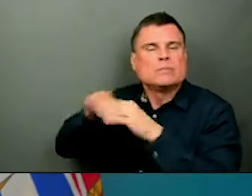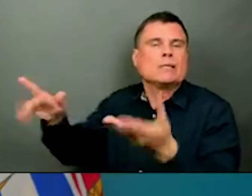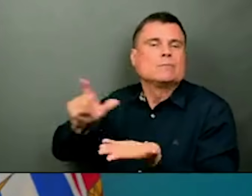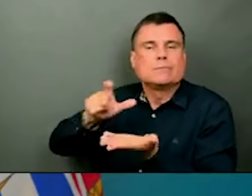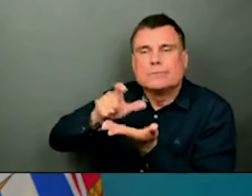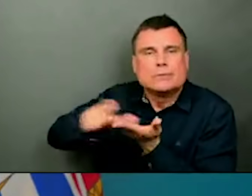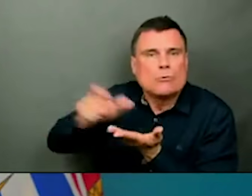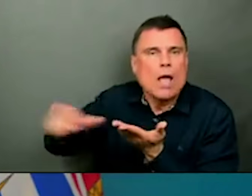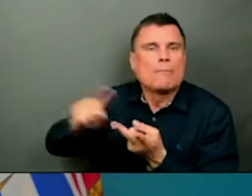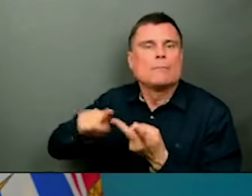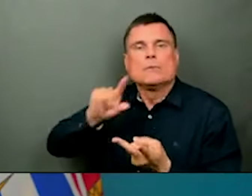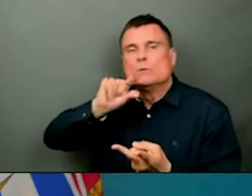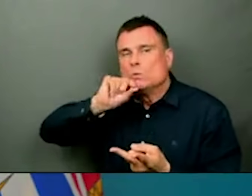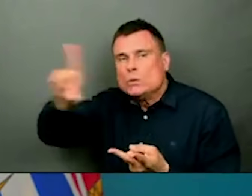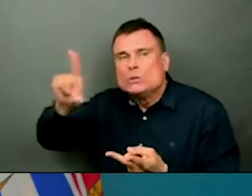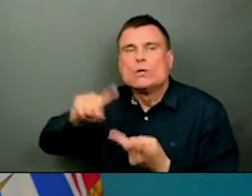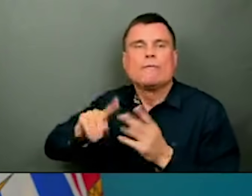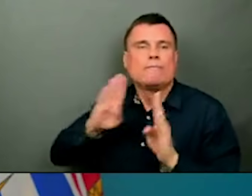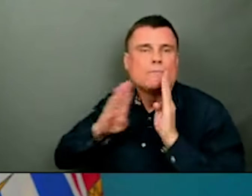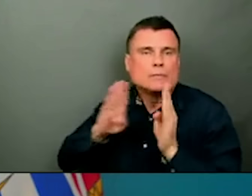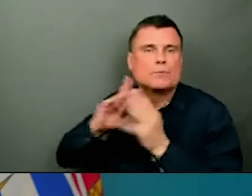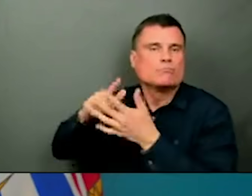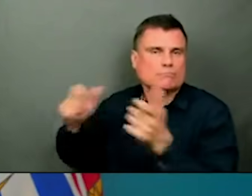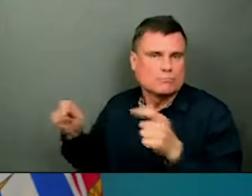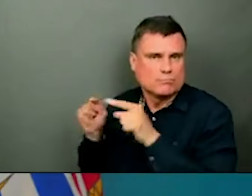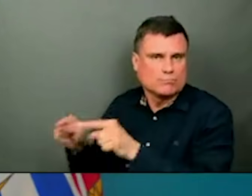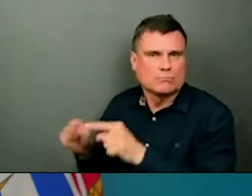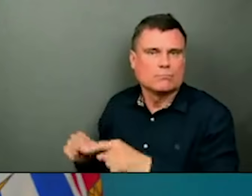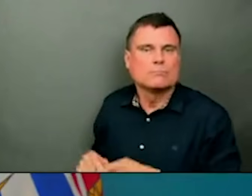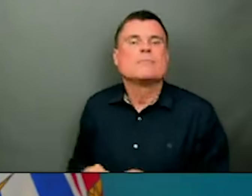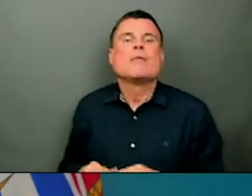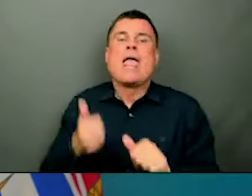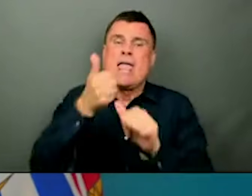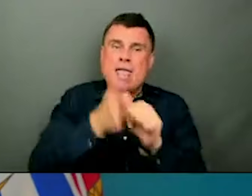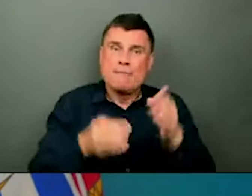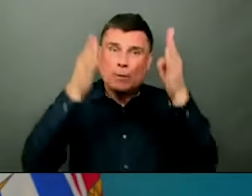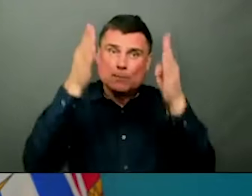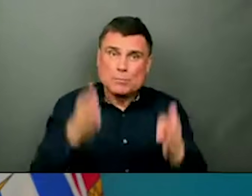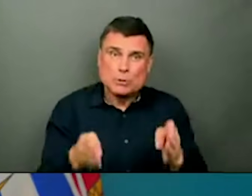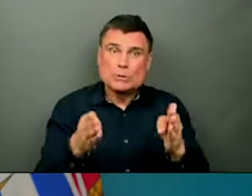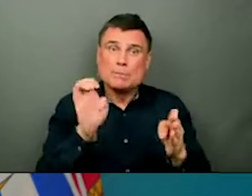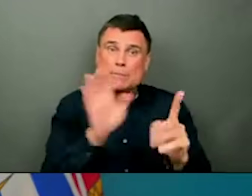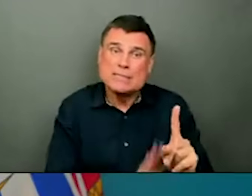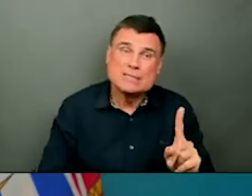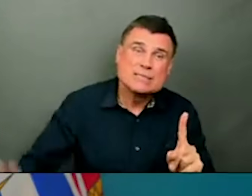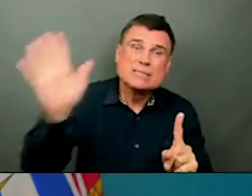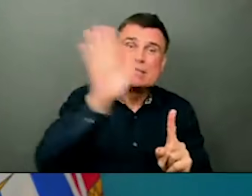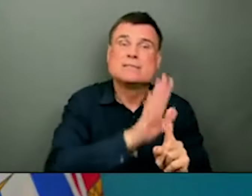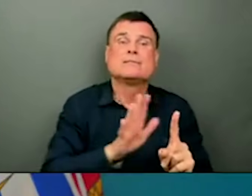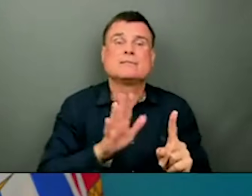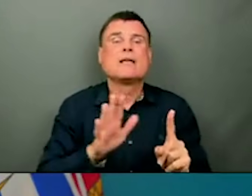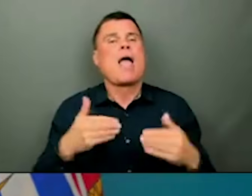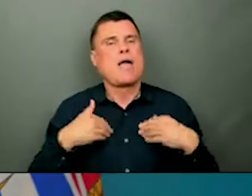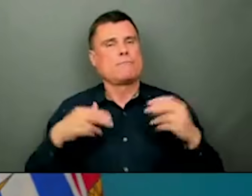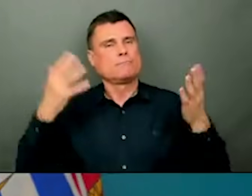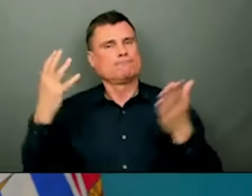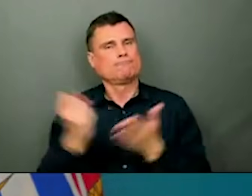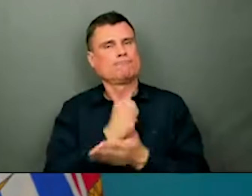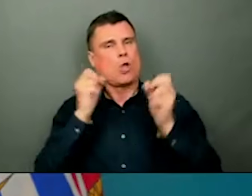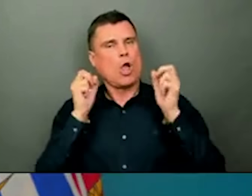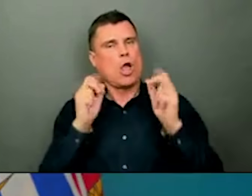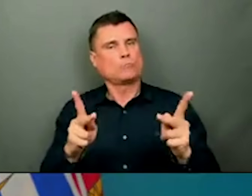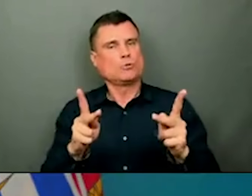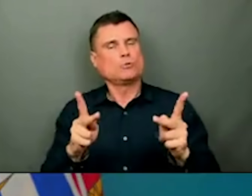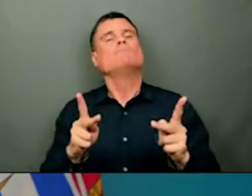because this is an important period. Every single person in BC, every single one, is going to have an access